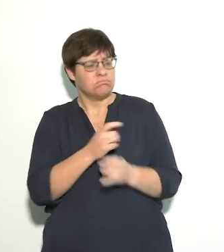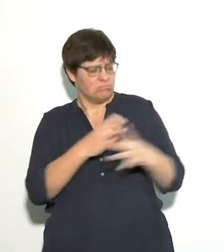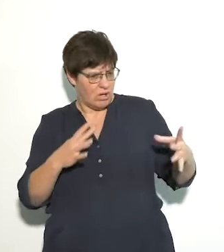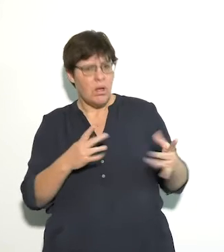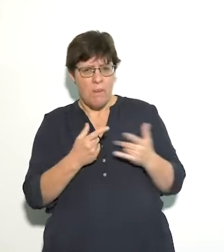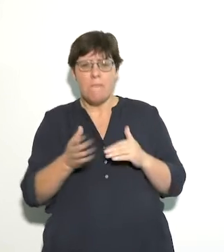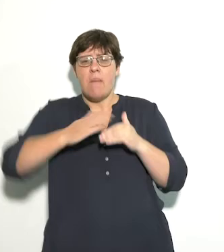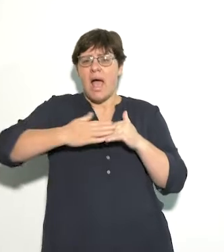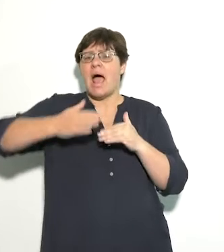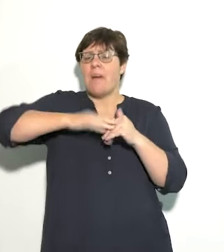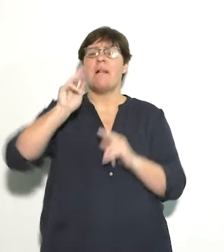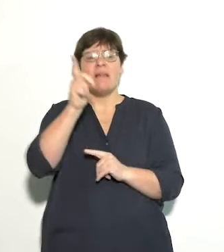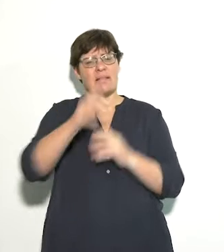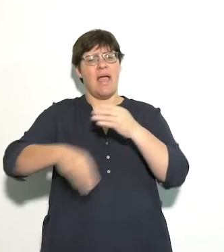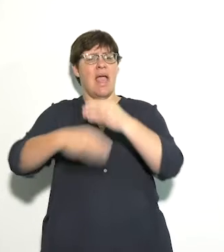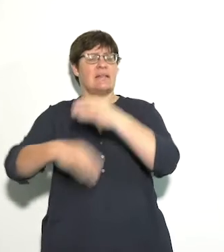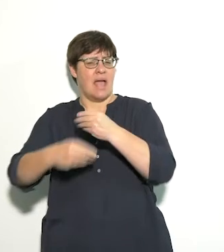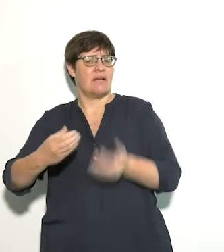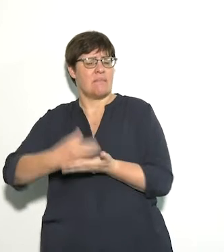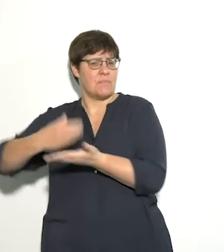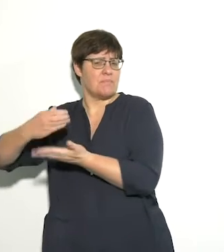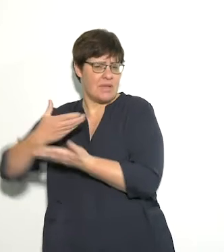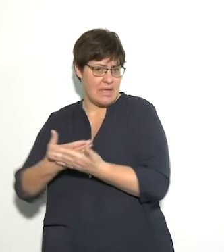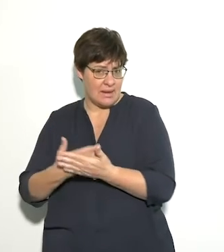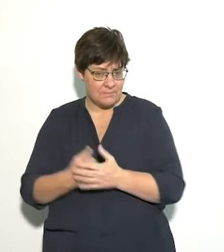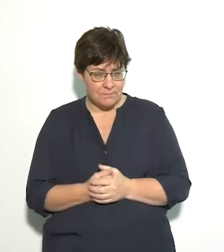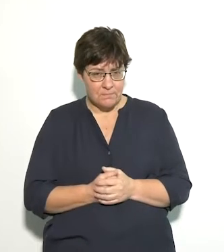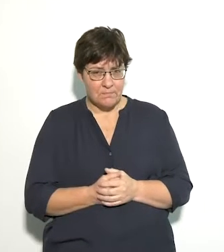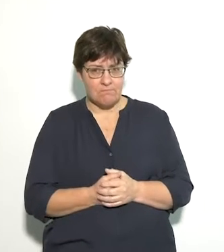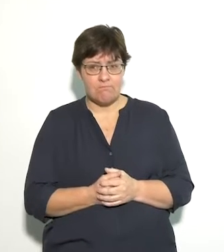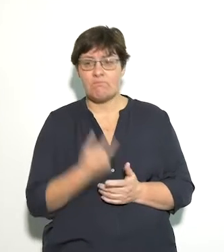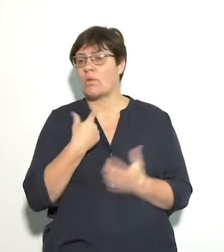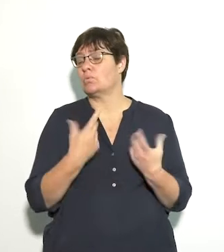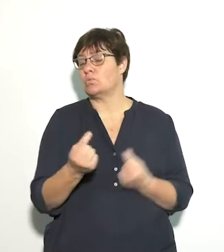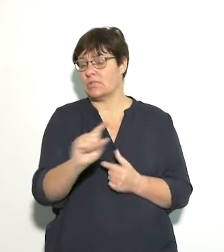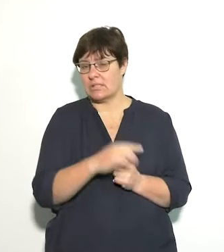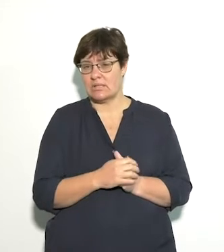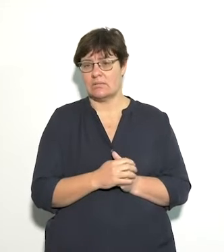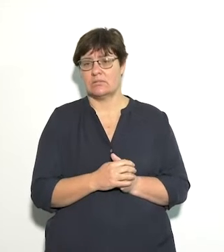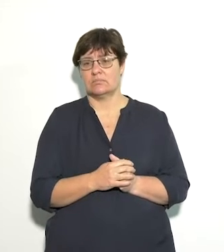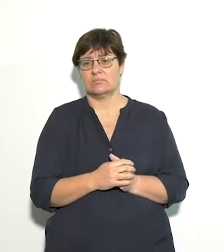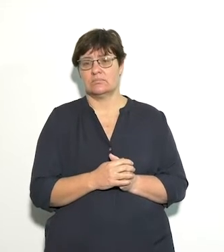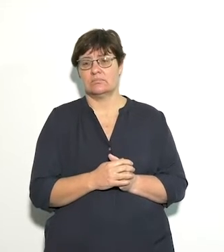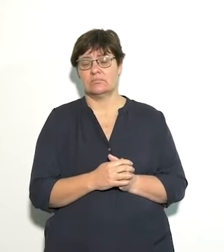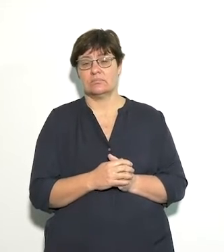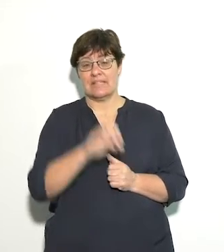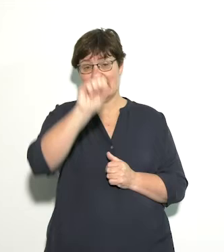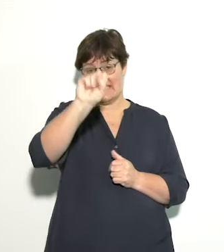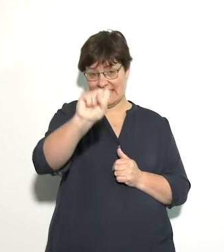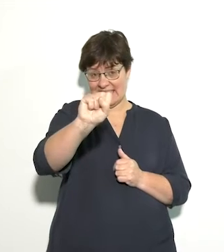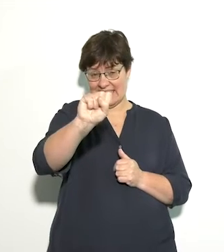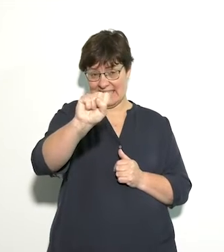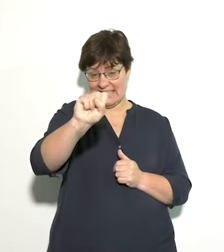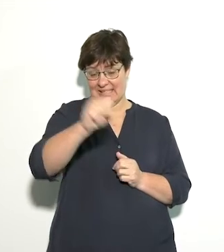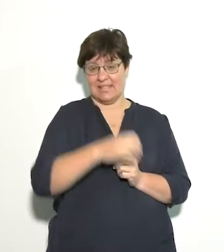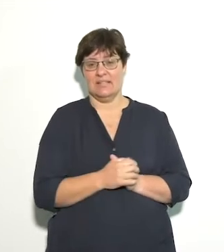can always build it up if you want to and add more cups. So I'm going to do the letter